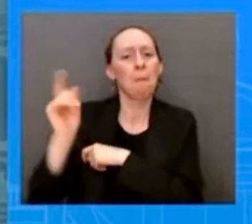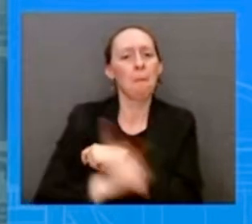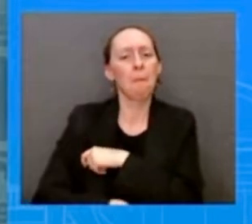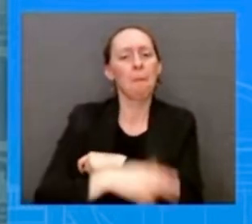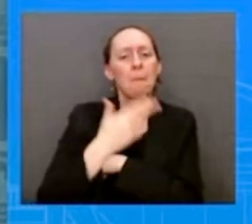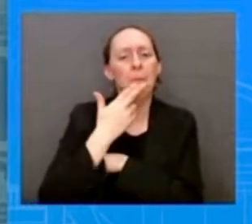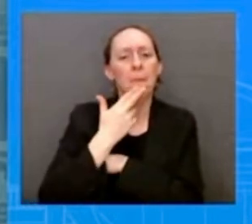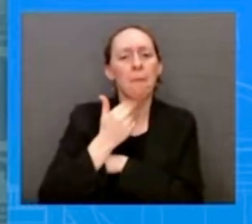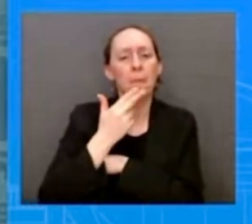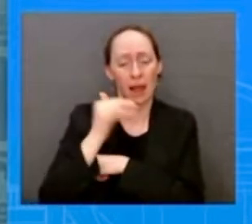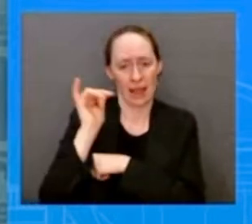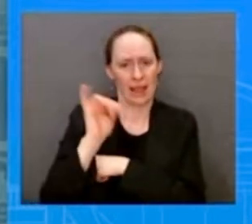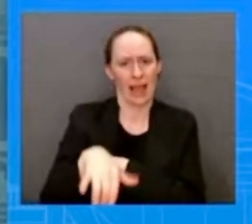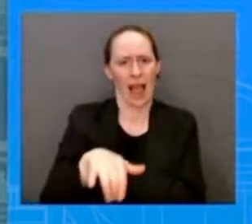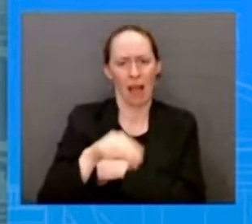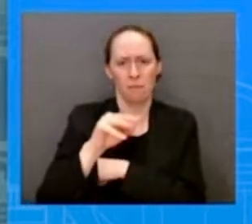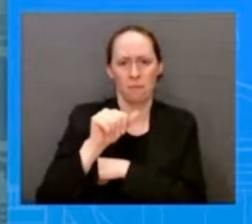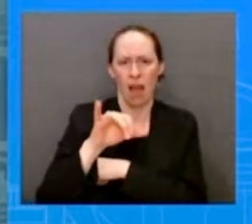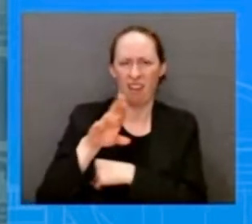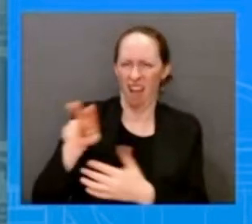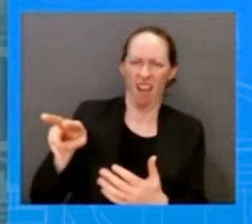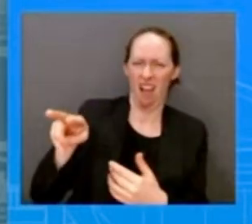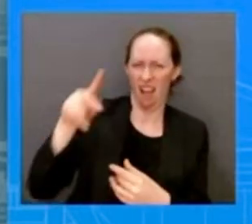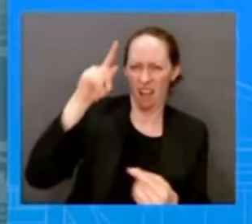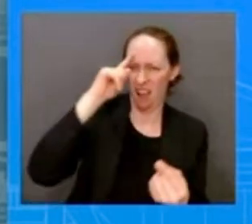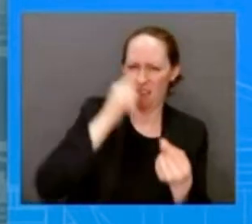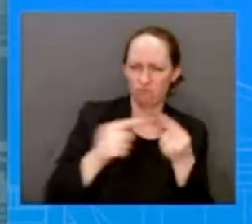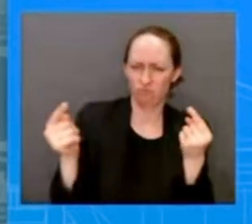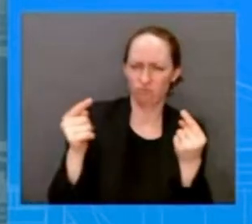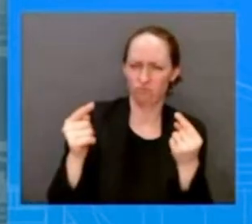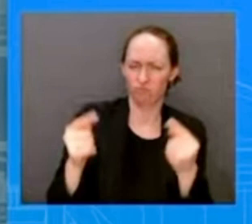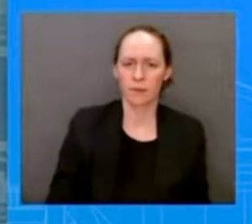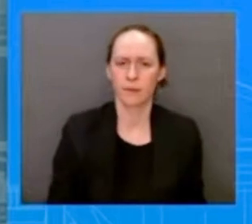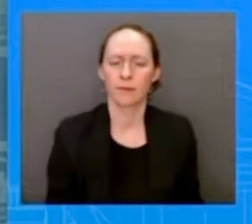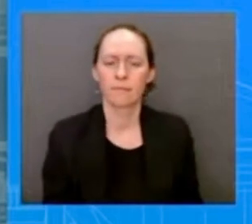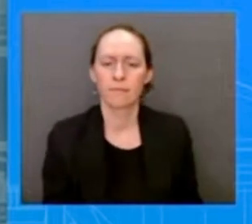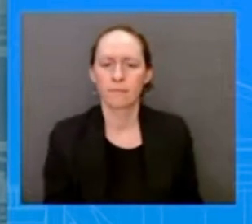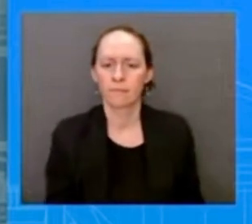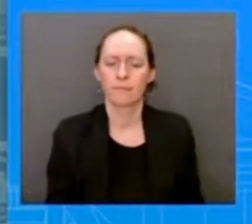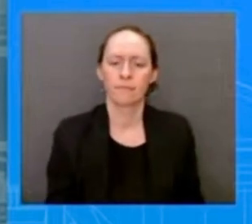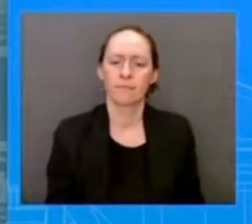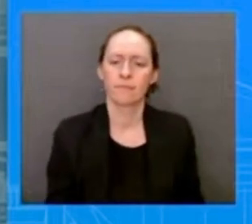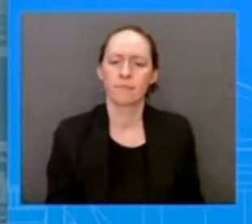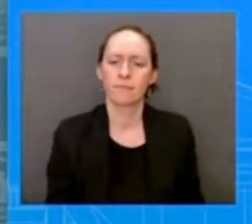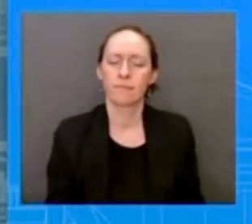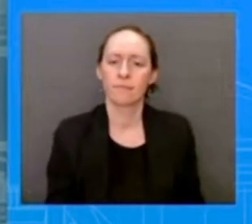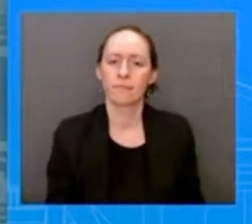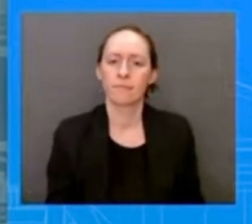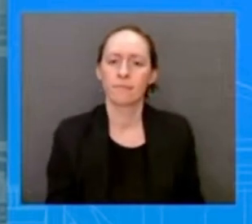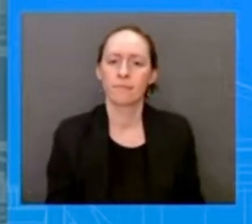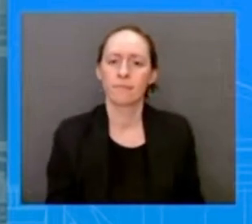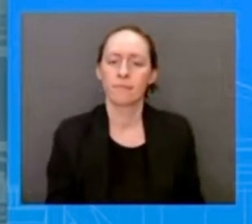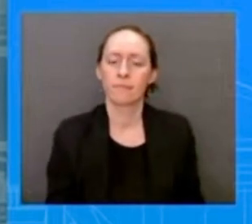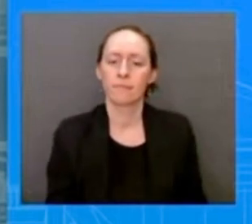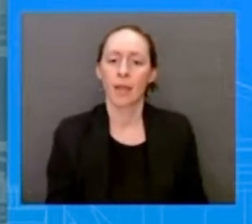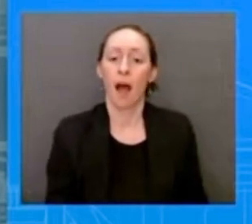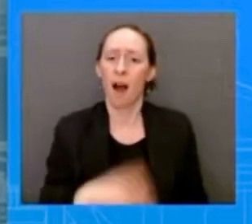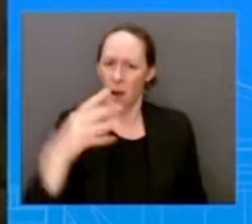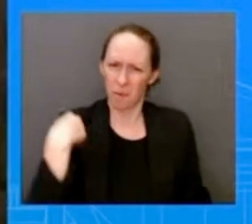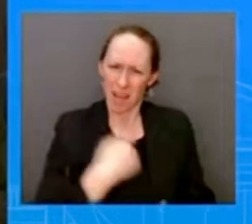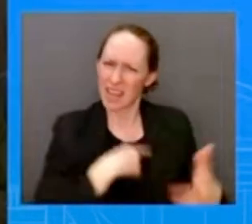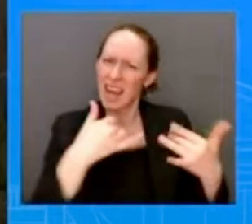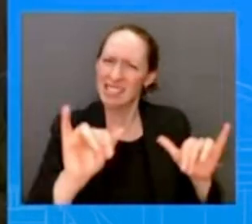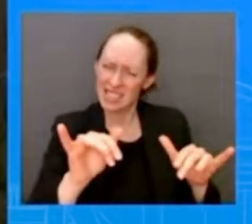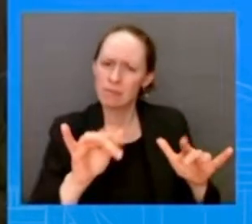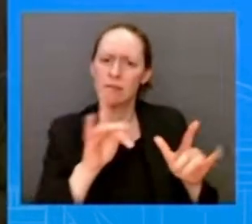going to continue to call on Congress to provide a swift and orderly transition to statehood for the people who live here in D.C. I think you